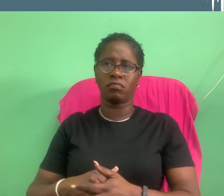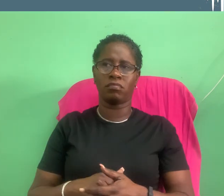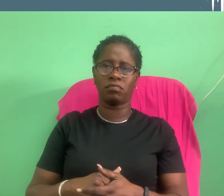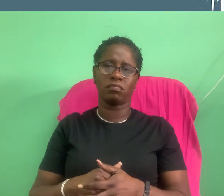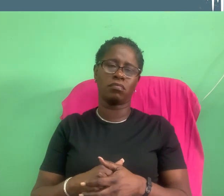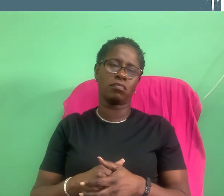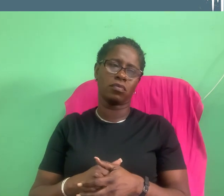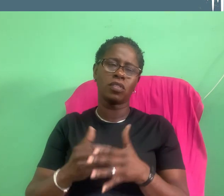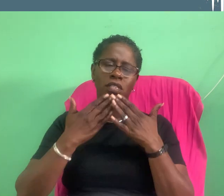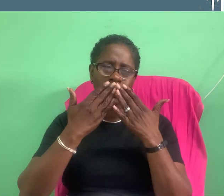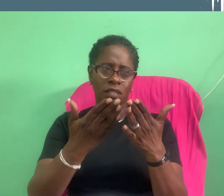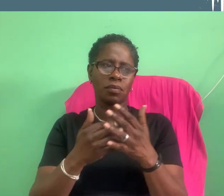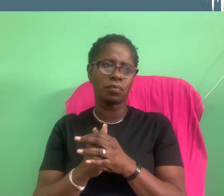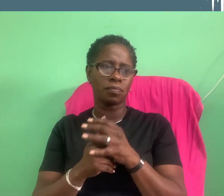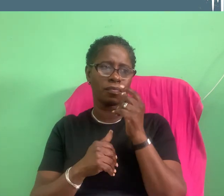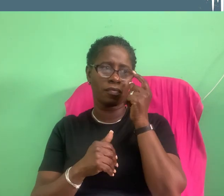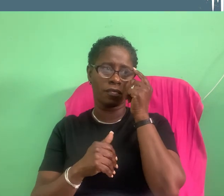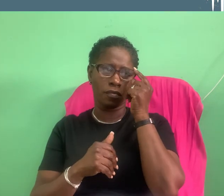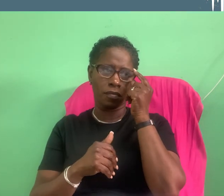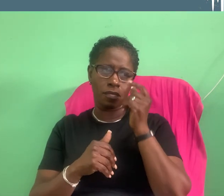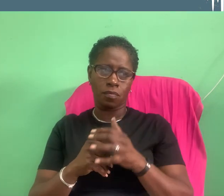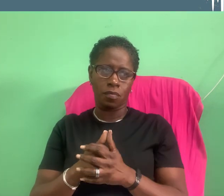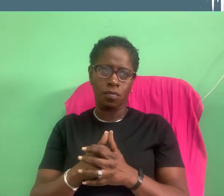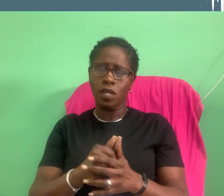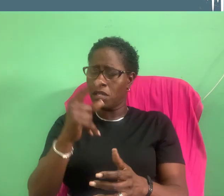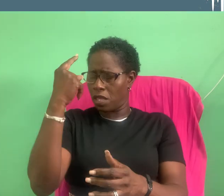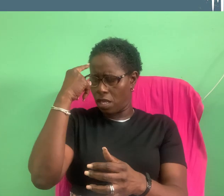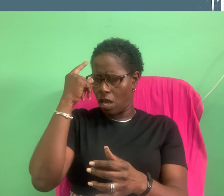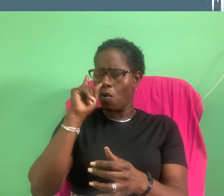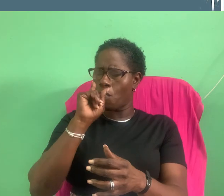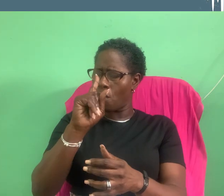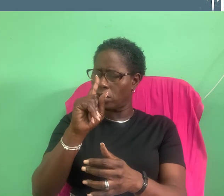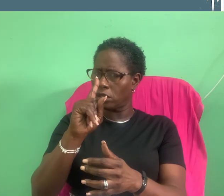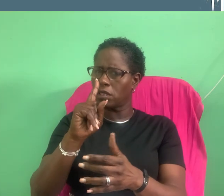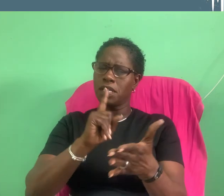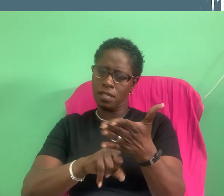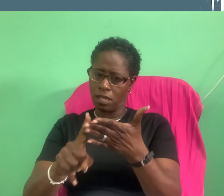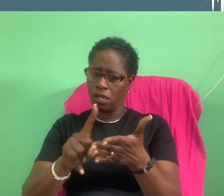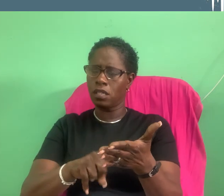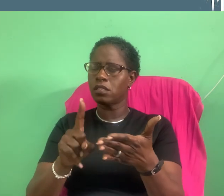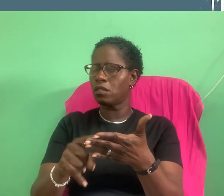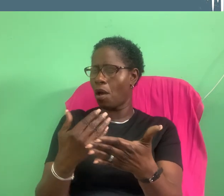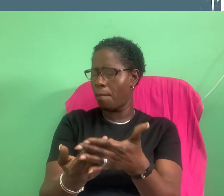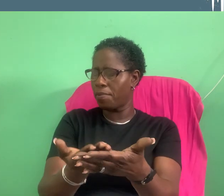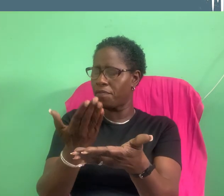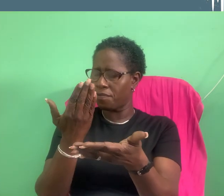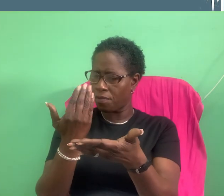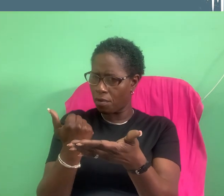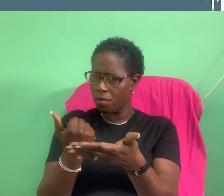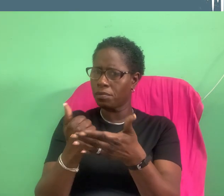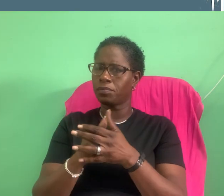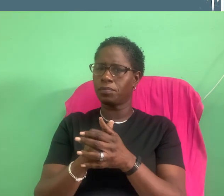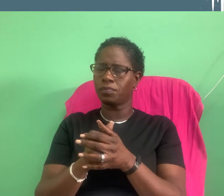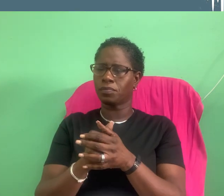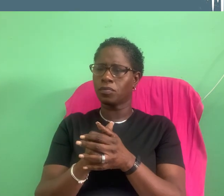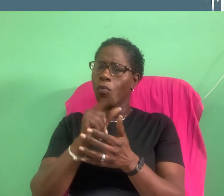Thank you so much, Sarah. And I think in one of the first conversations that we had after knowing each